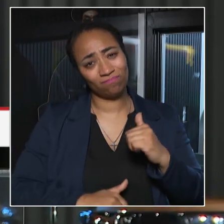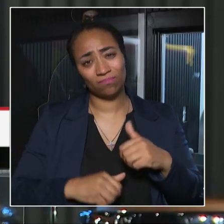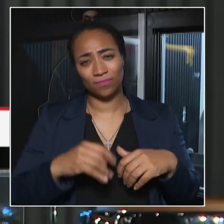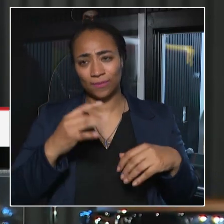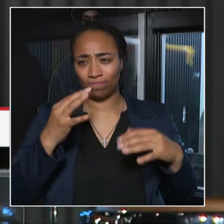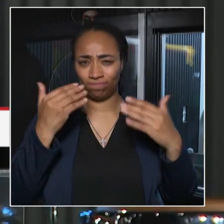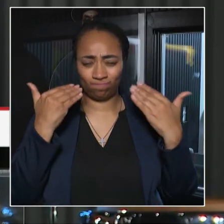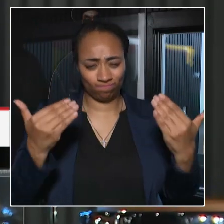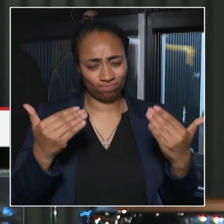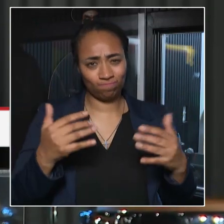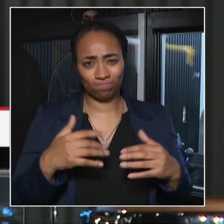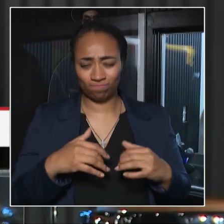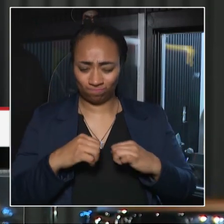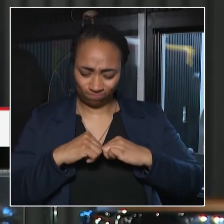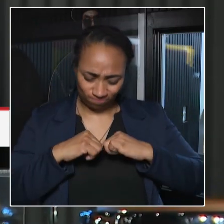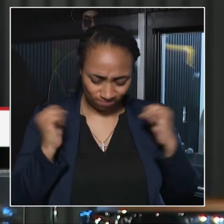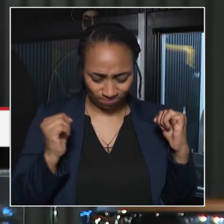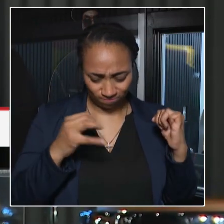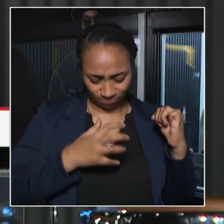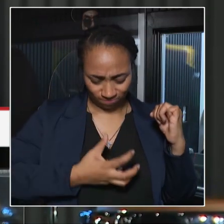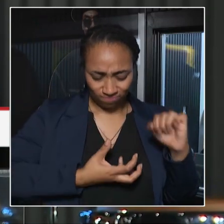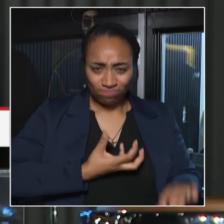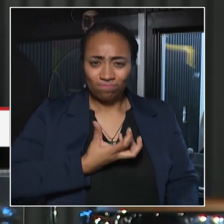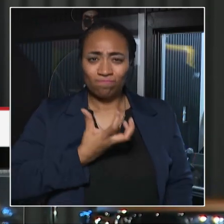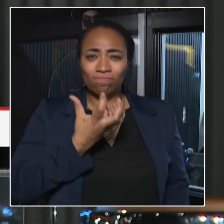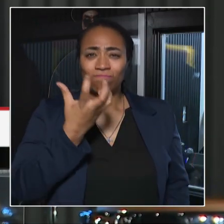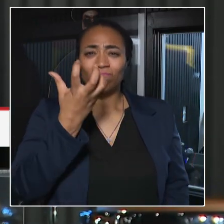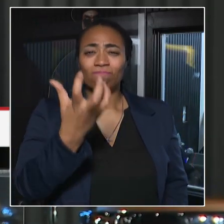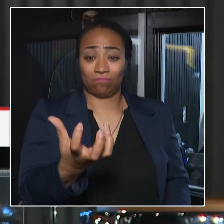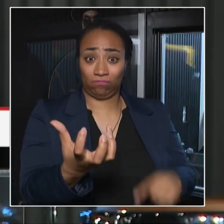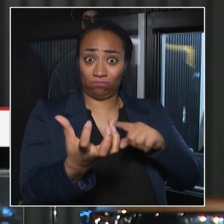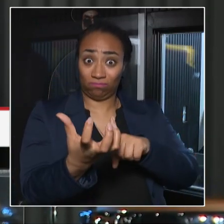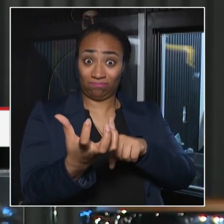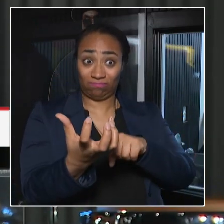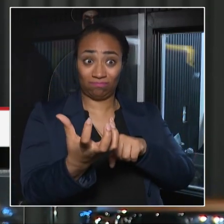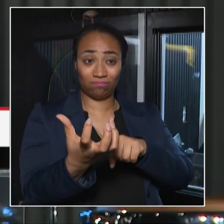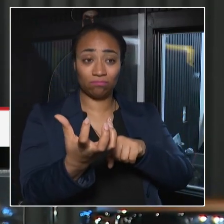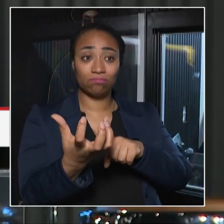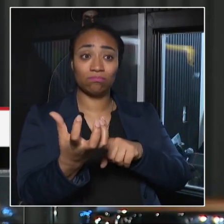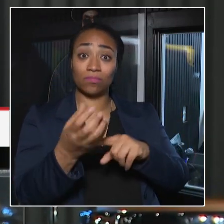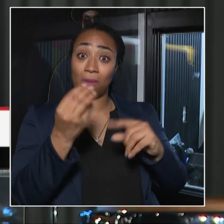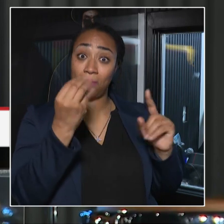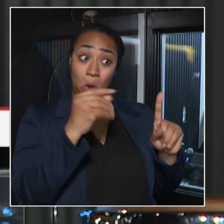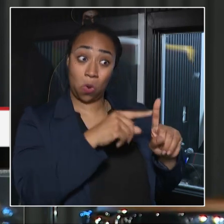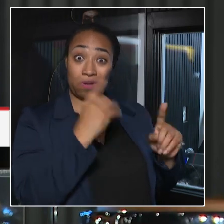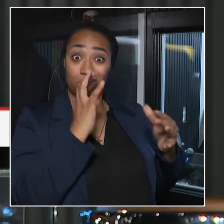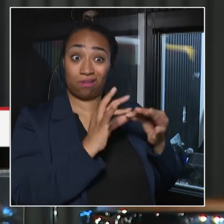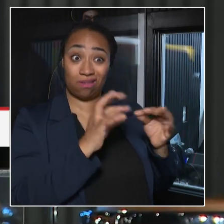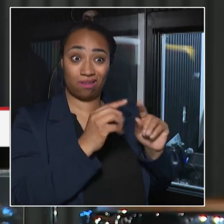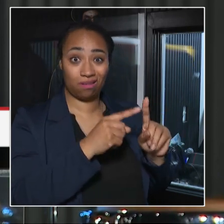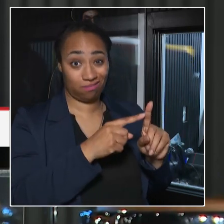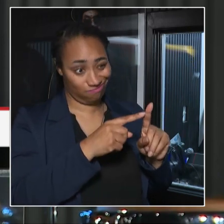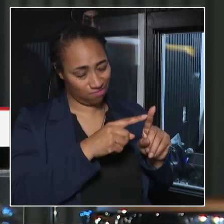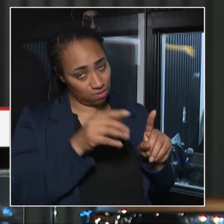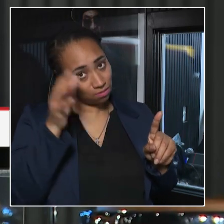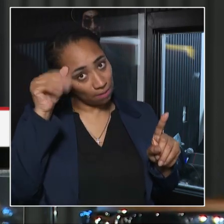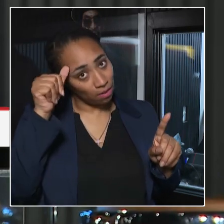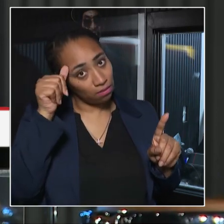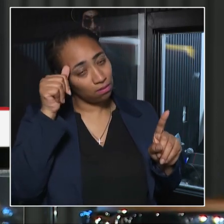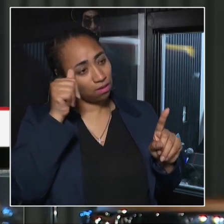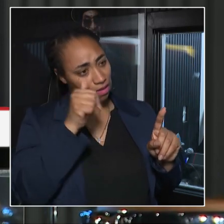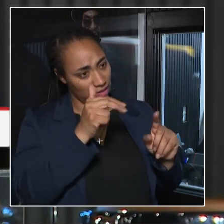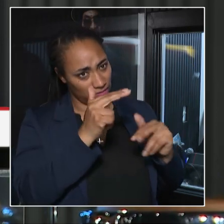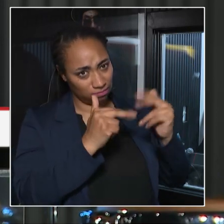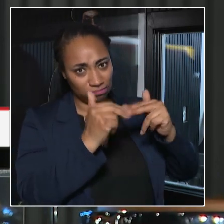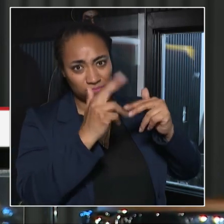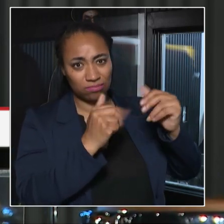by piece. Mo just held it together, and he stood strong. This isn't brought to you by Coca-Cola or any other